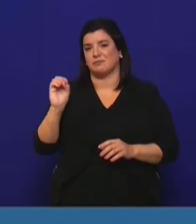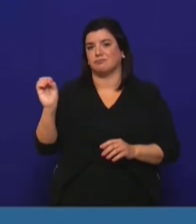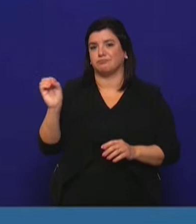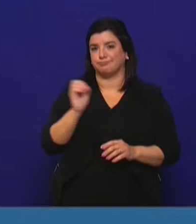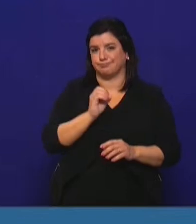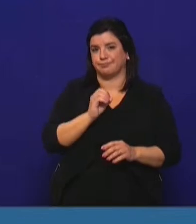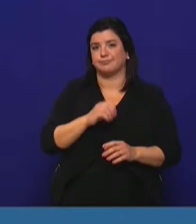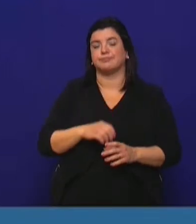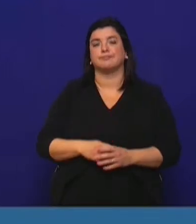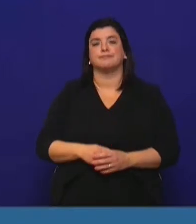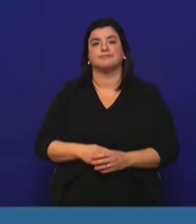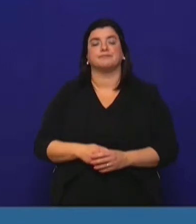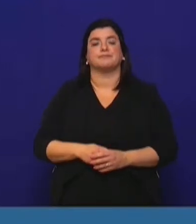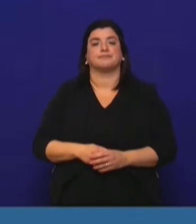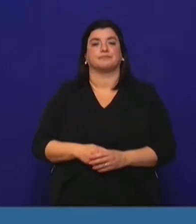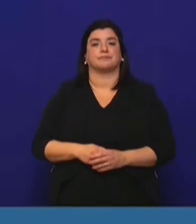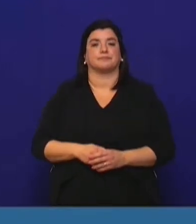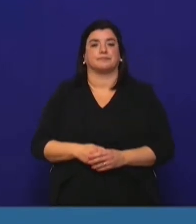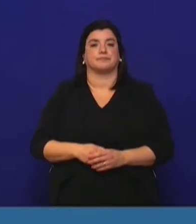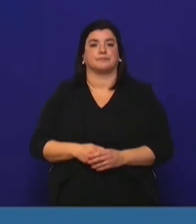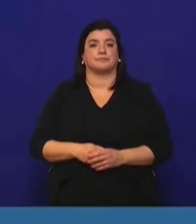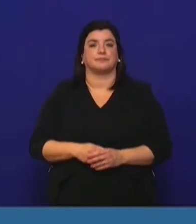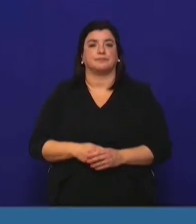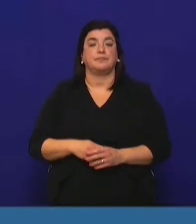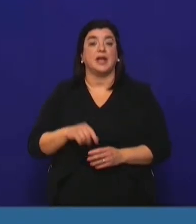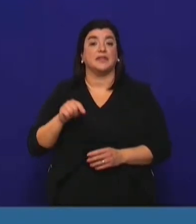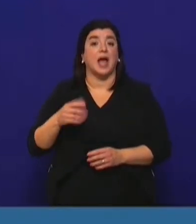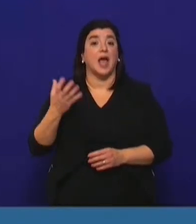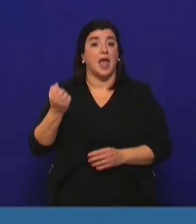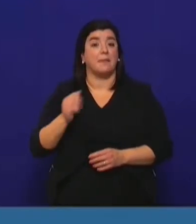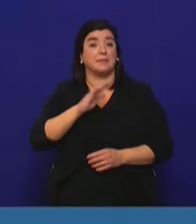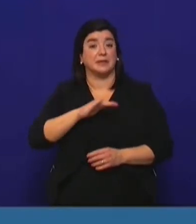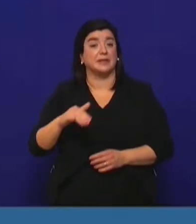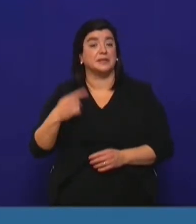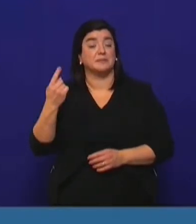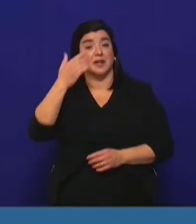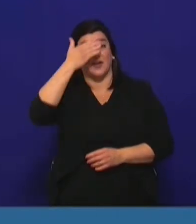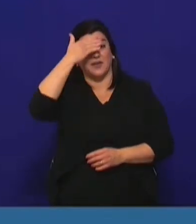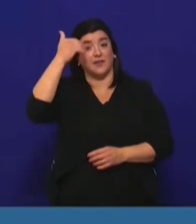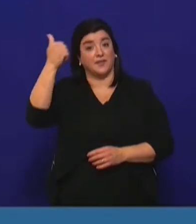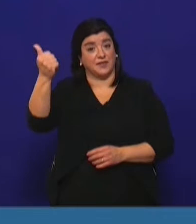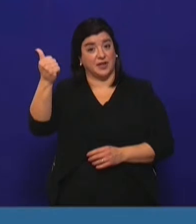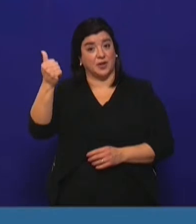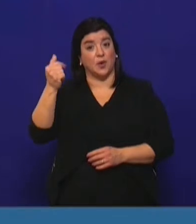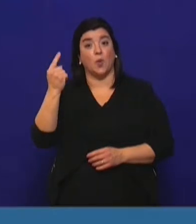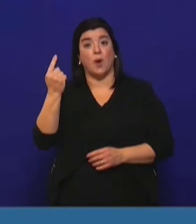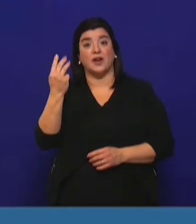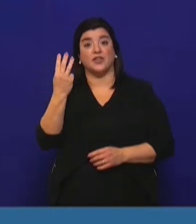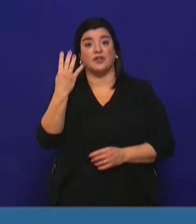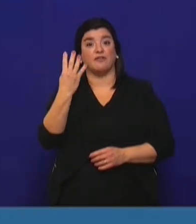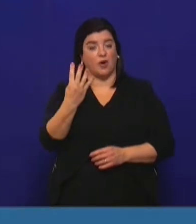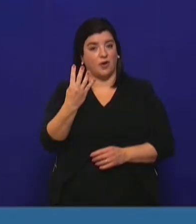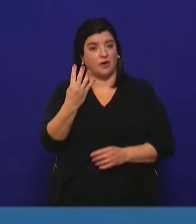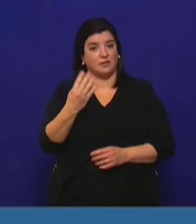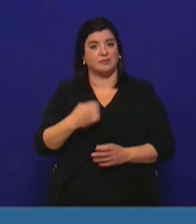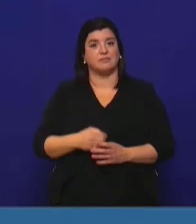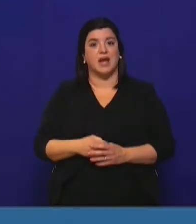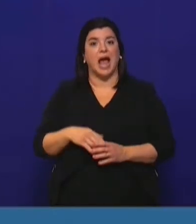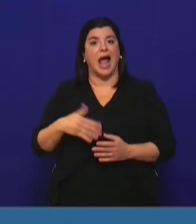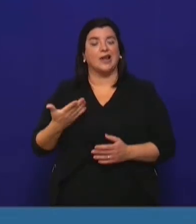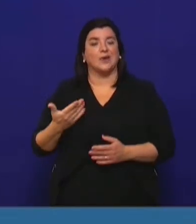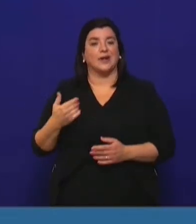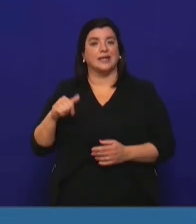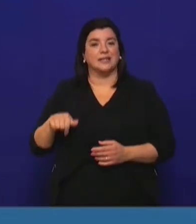18,442 cases. Kellna wkoll numru ta' nies li fiequ li huwa ta' 134 u allura total recovered li kellna sa' issa